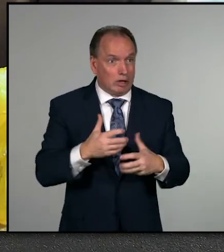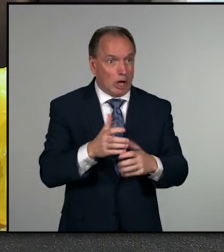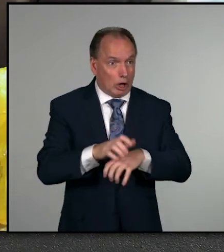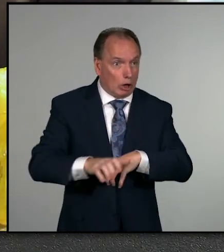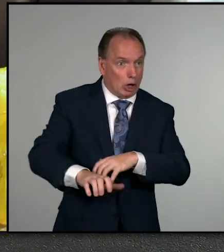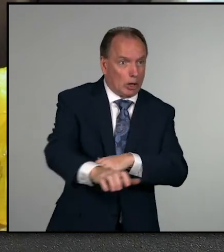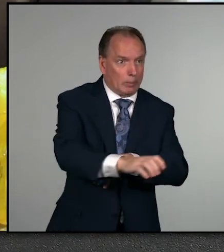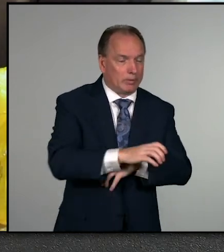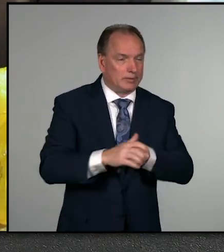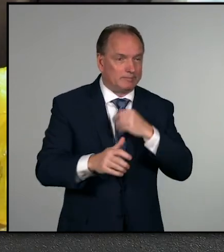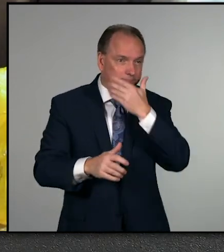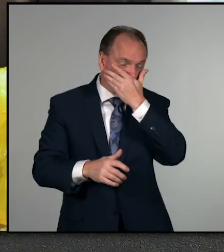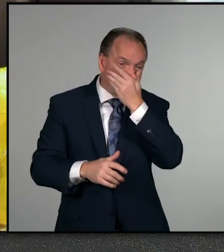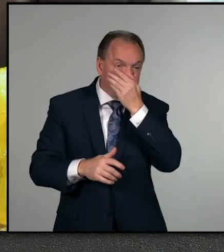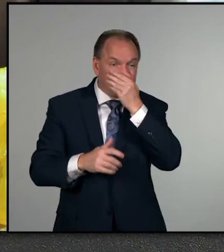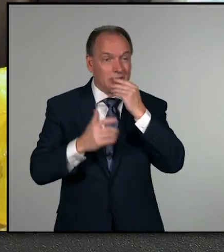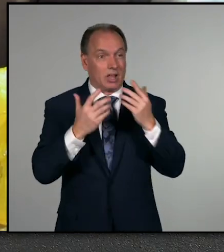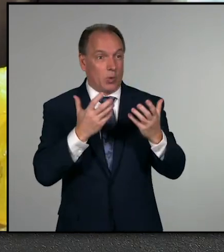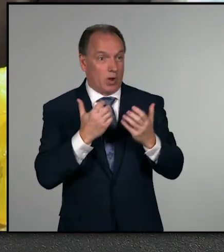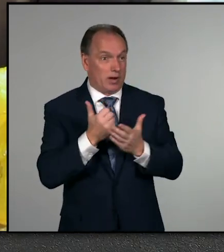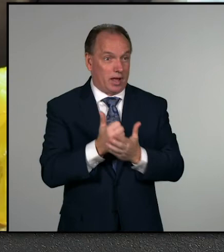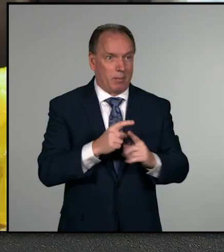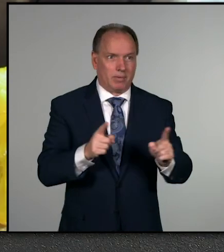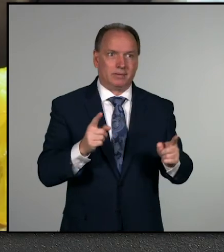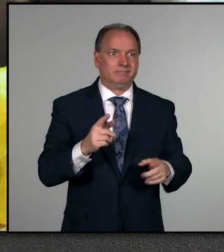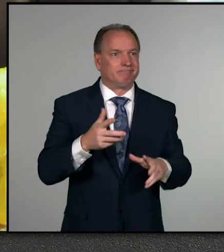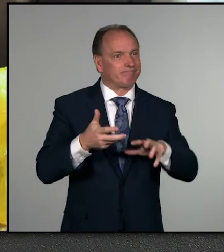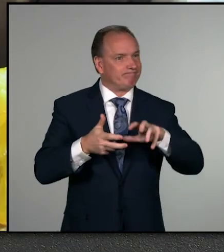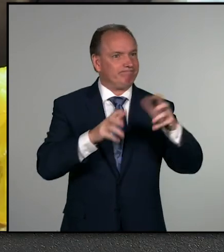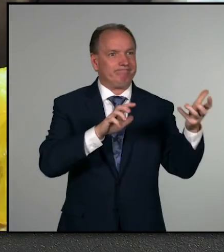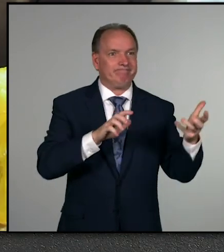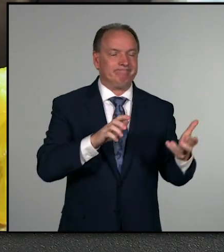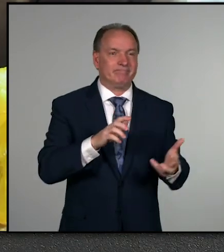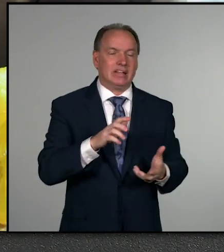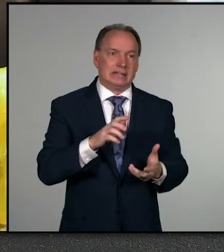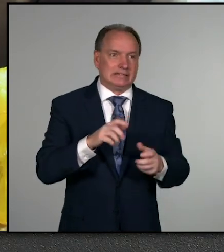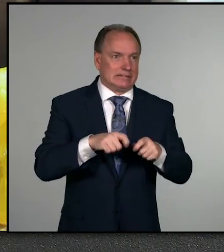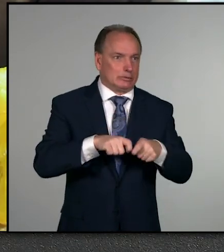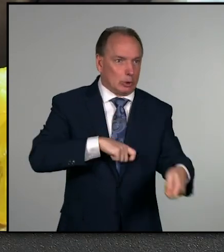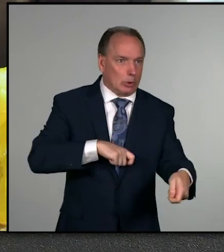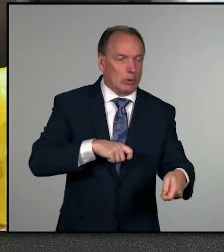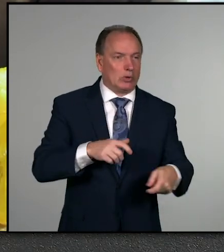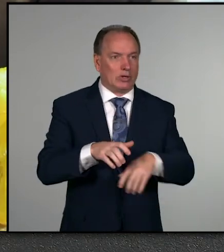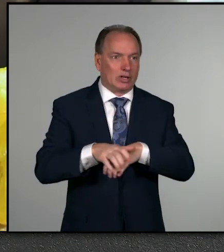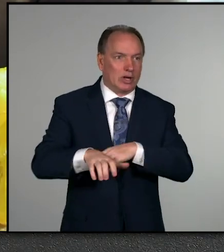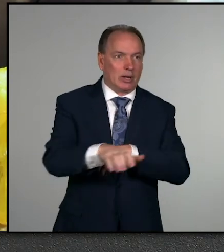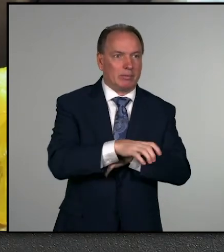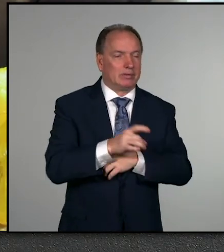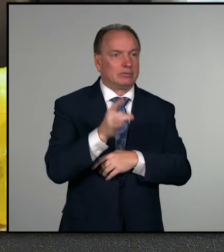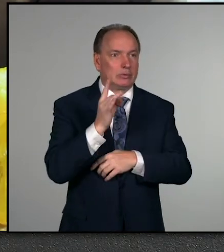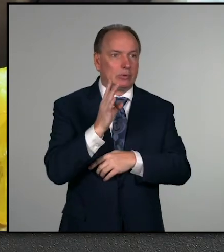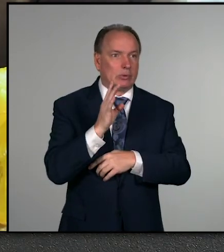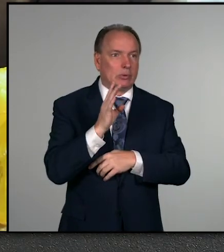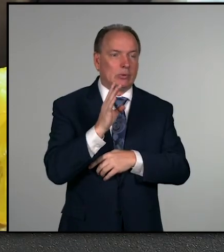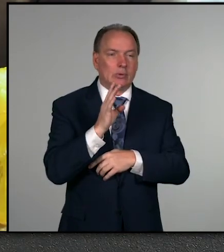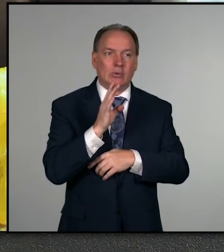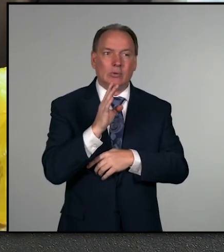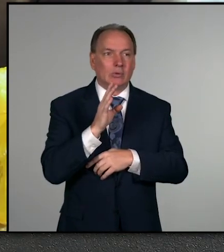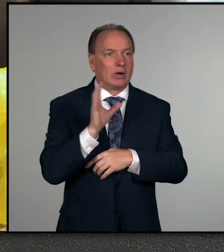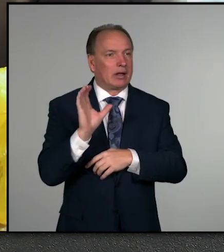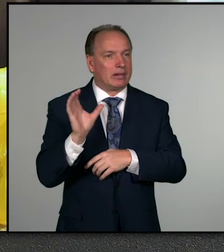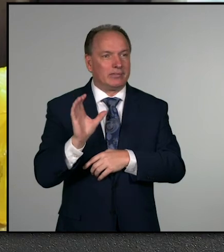out. Oh, he wanted to help. But boy, did he mess up, and look, he even accidentally tore the carpet.